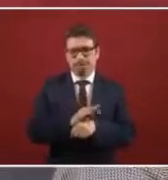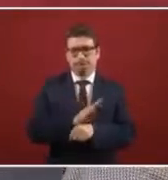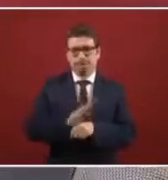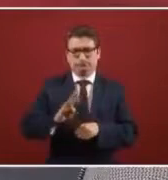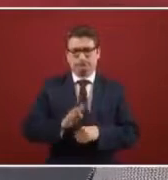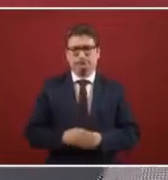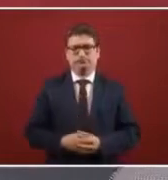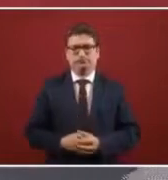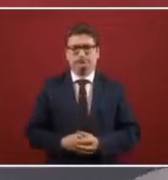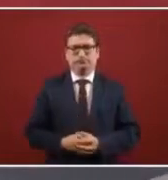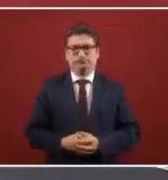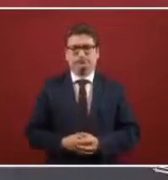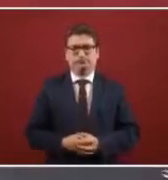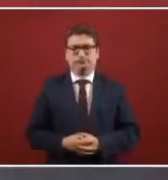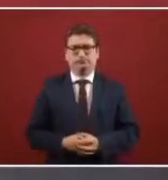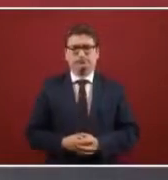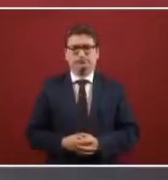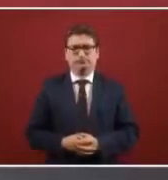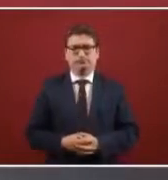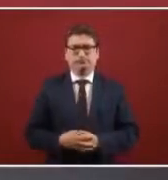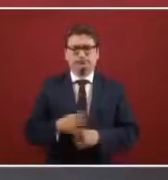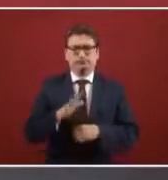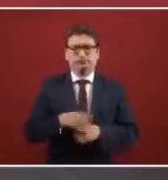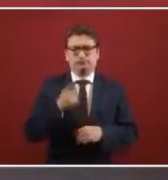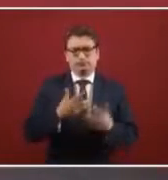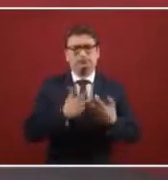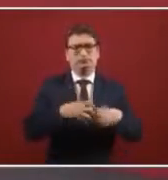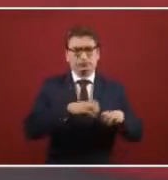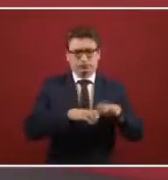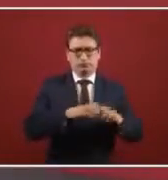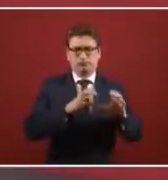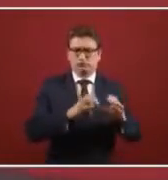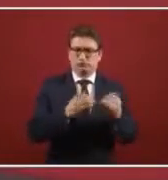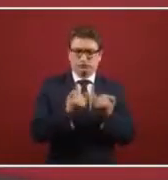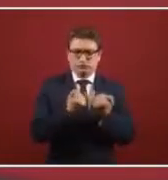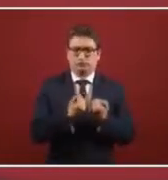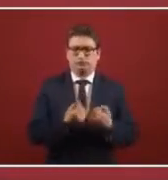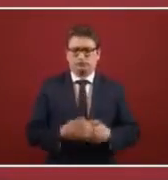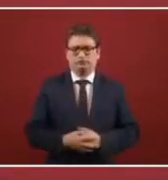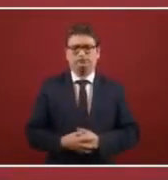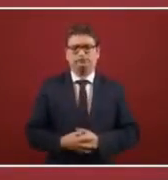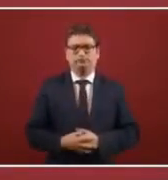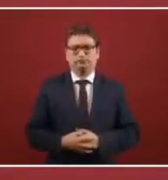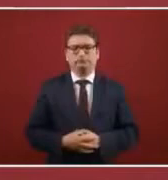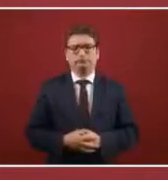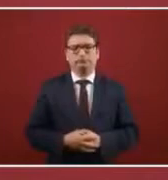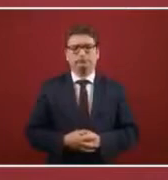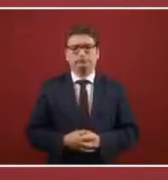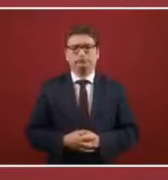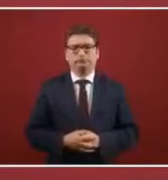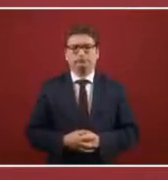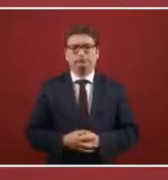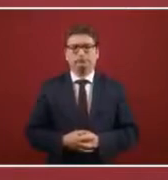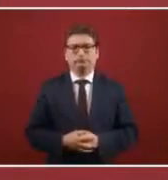country. Porque tenemos también que cuidar las empresas. Because we also have to take care of the Tenemos que businesses. cuidar,